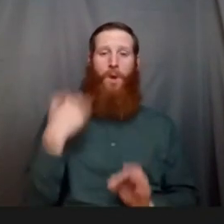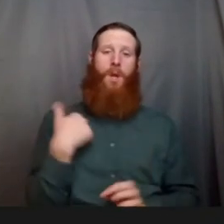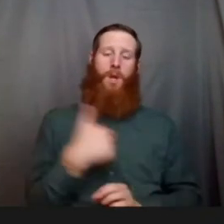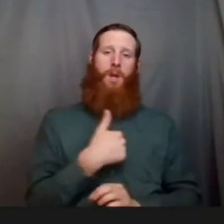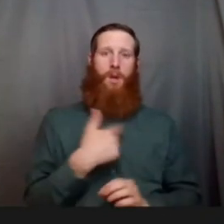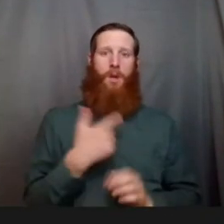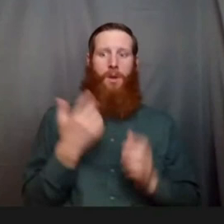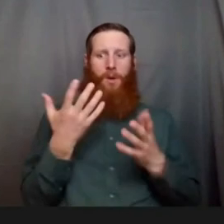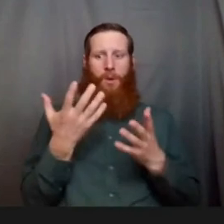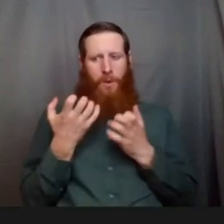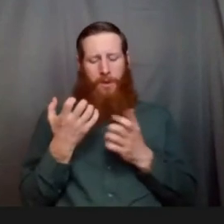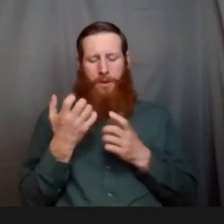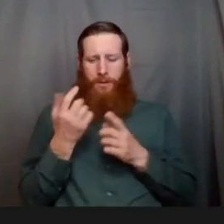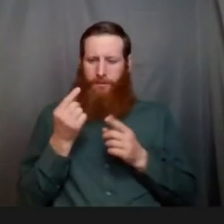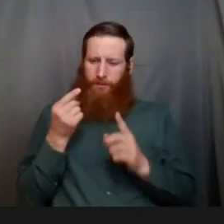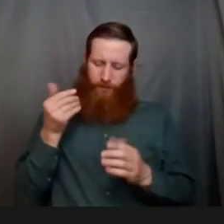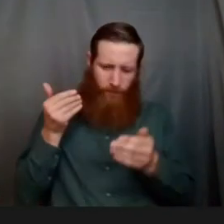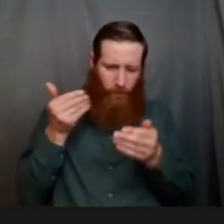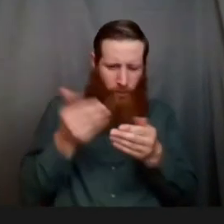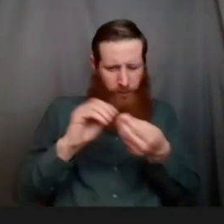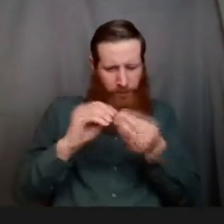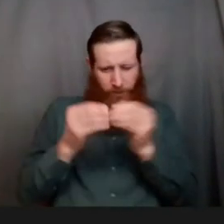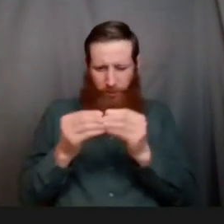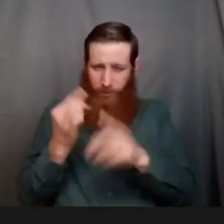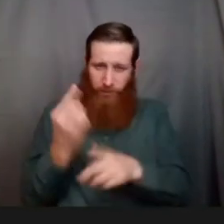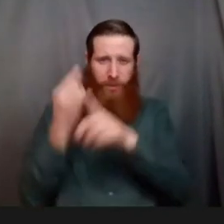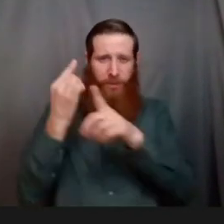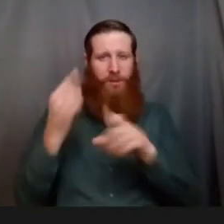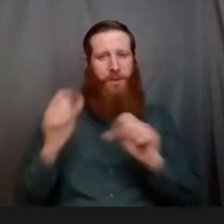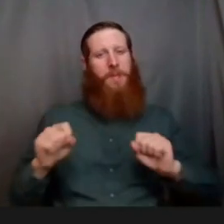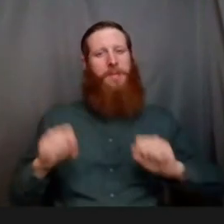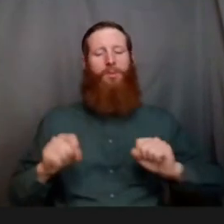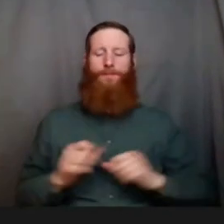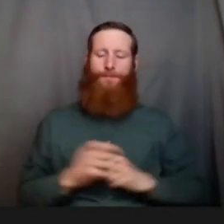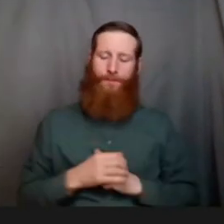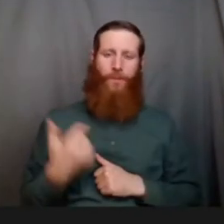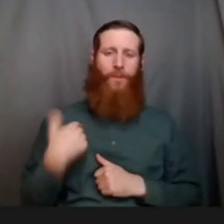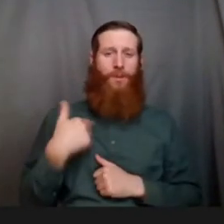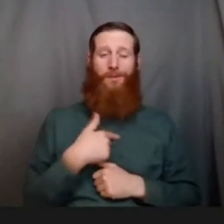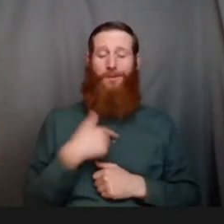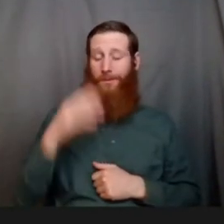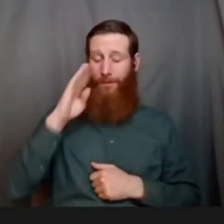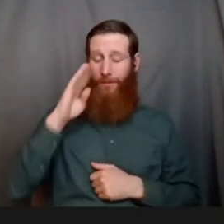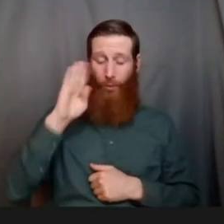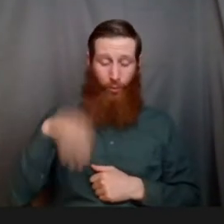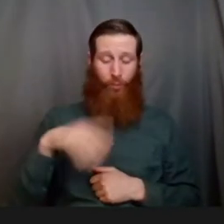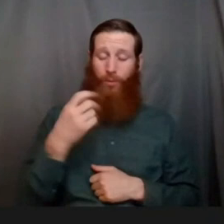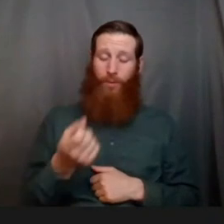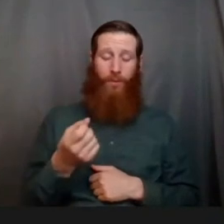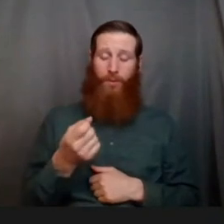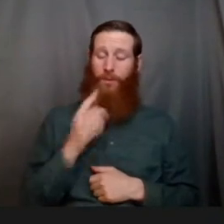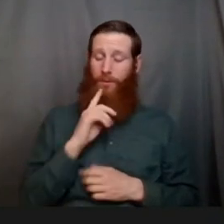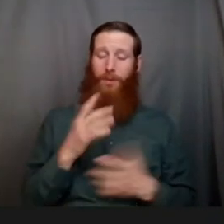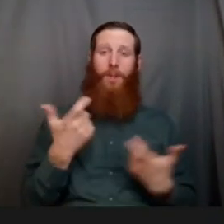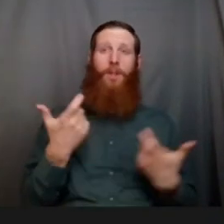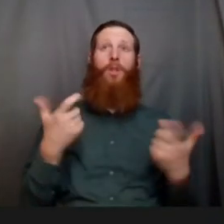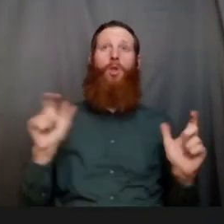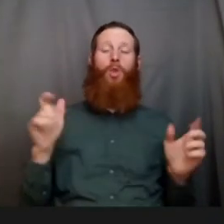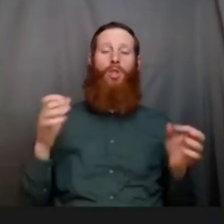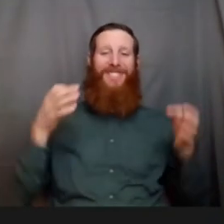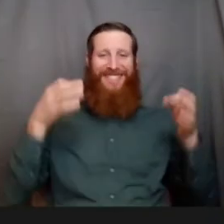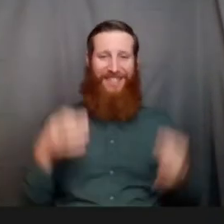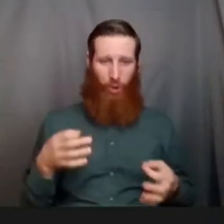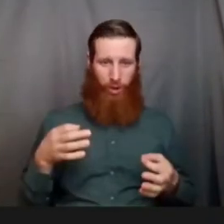to the numbers as possible as we can. We all understand it is a huge decision, that it's